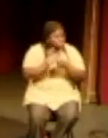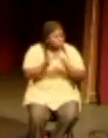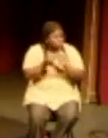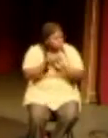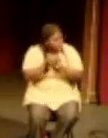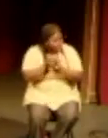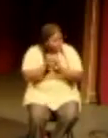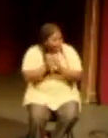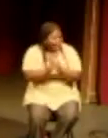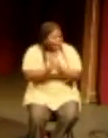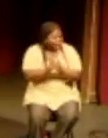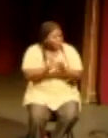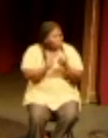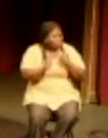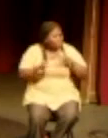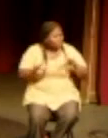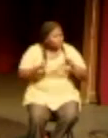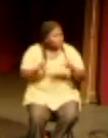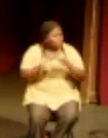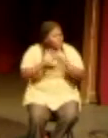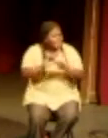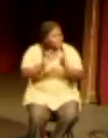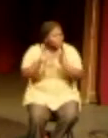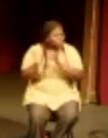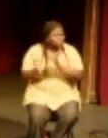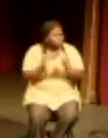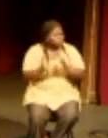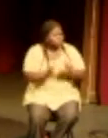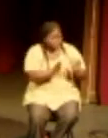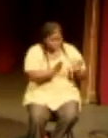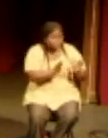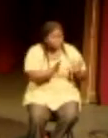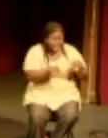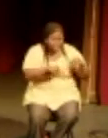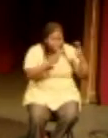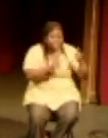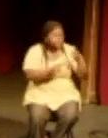to our strategic plan over the last 12 months.